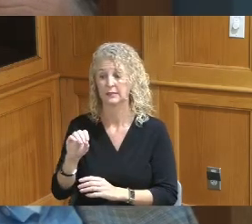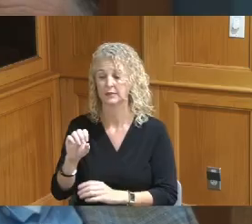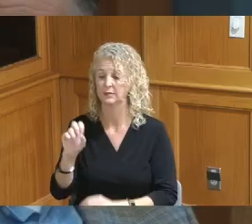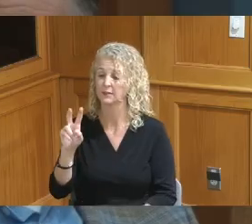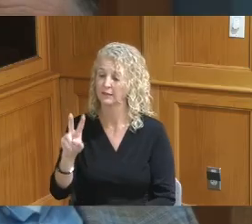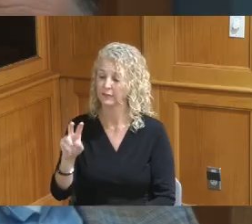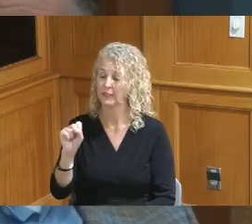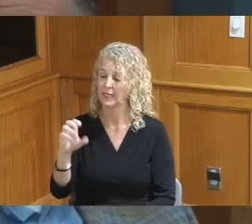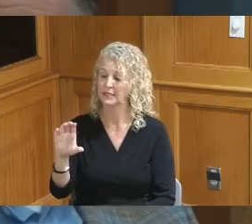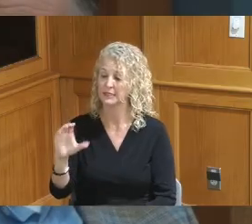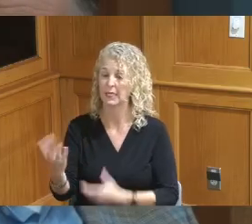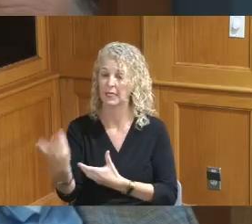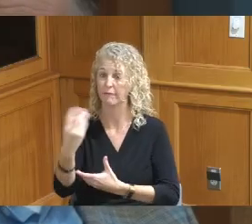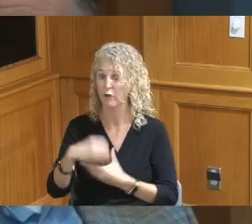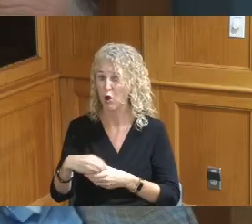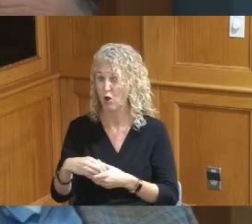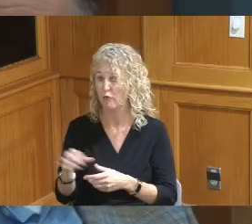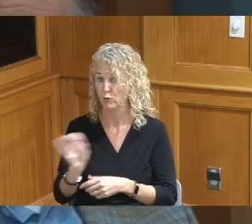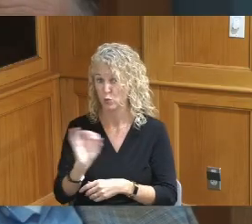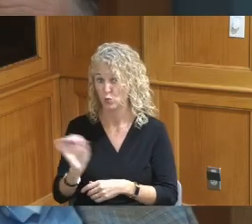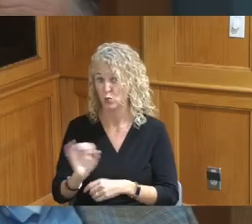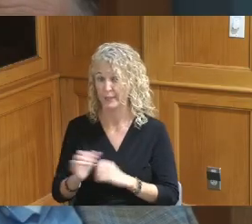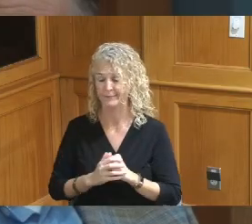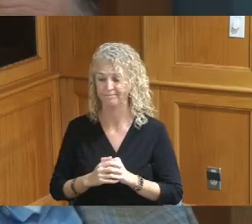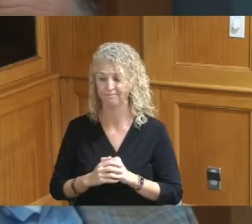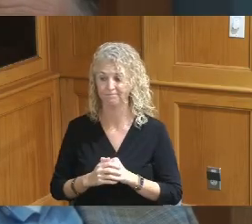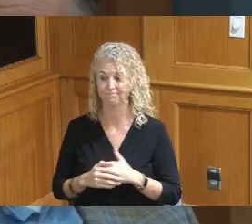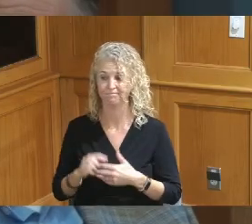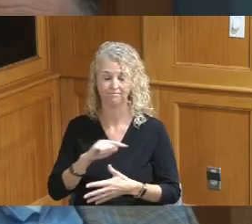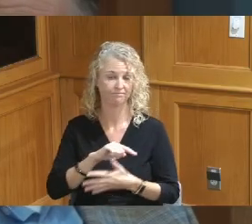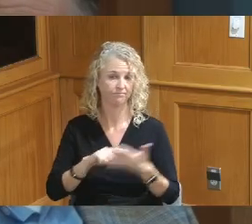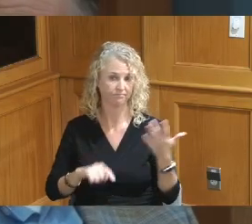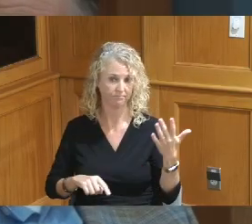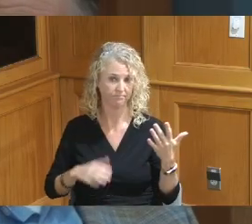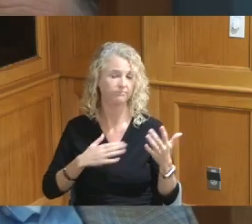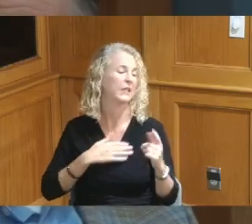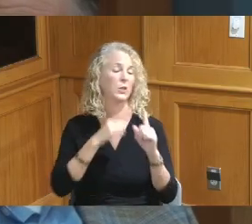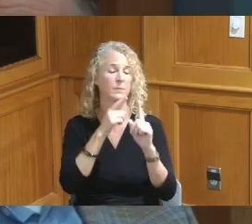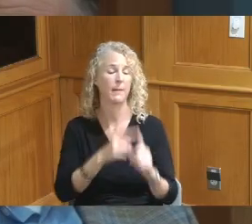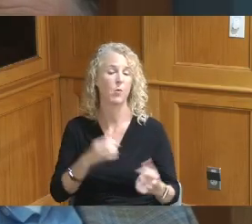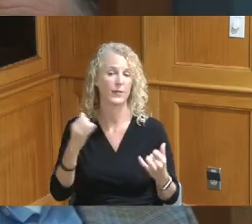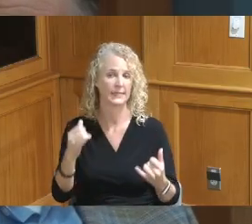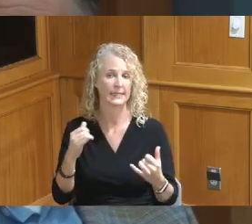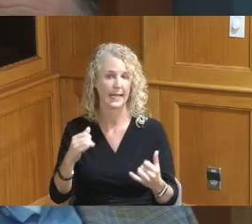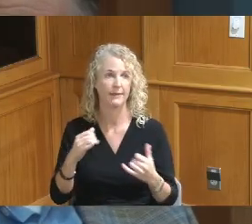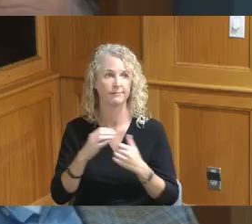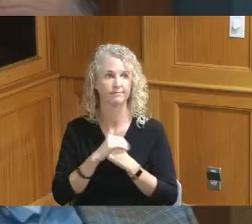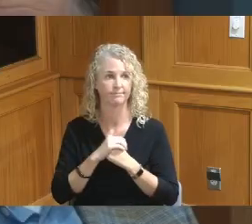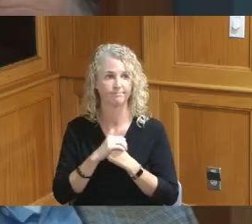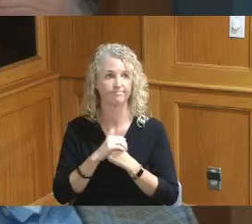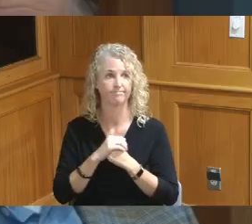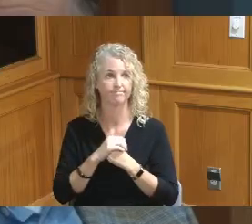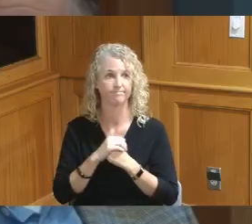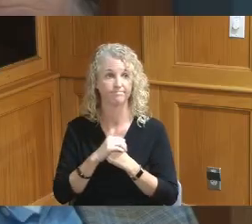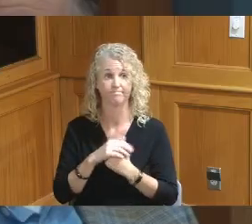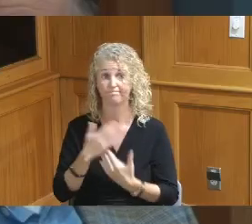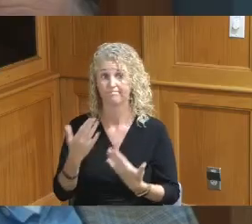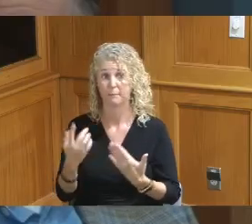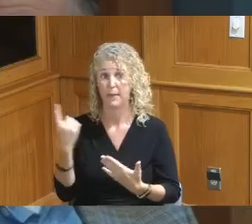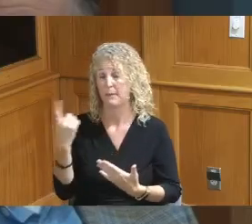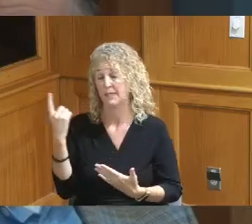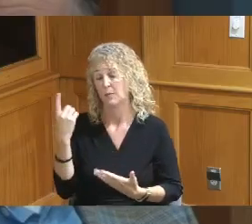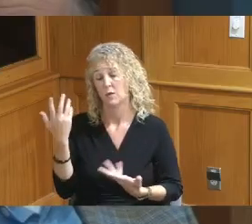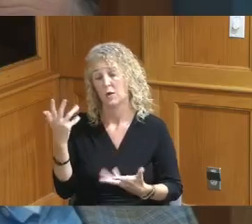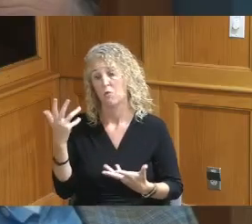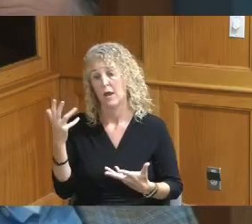little more active. And those are the things that I would just put on the table, and maybe they've been looked at, but